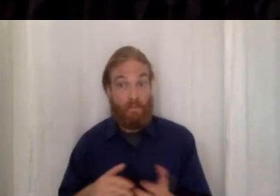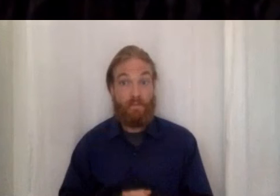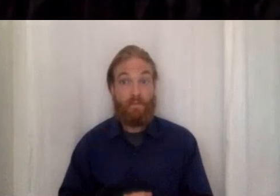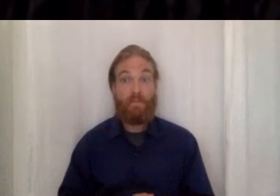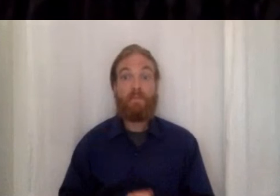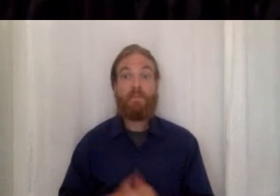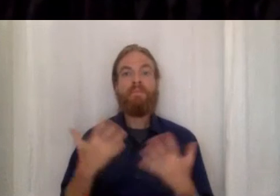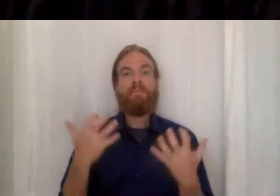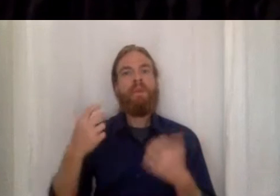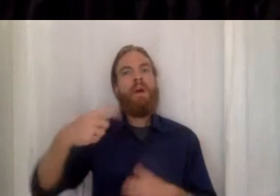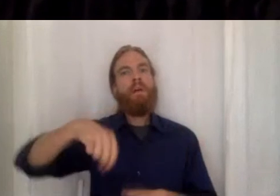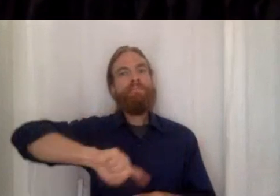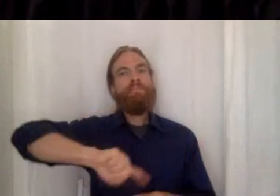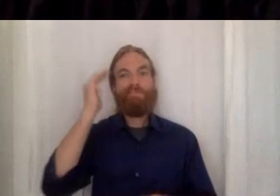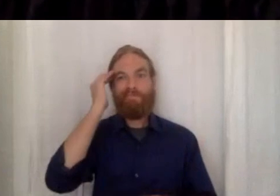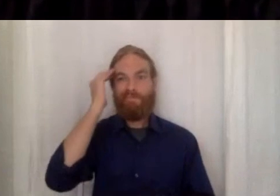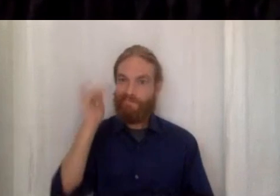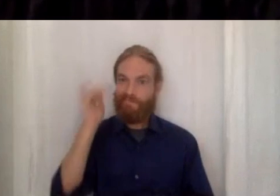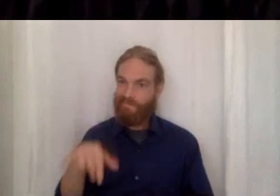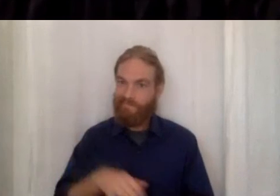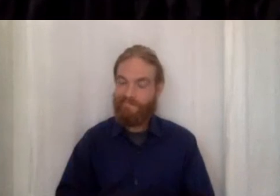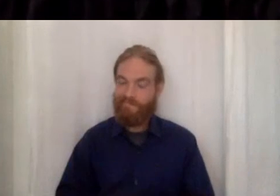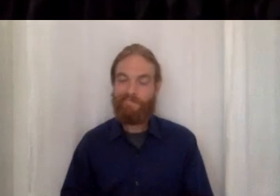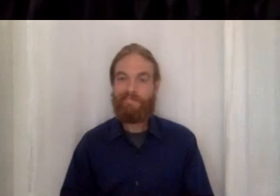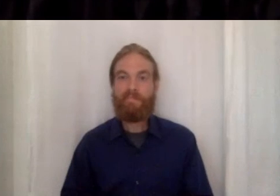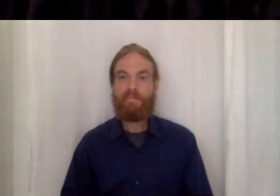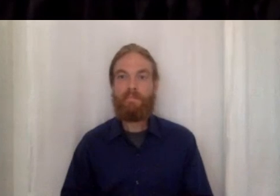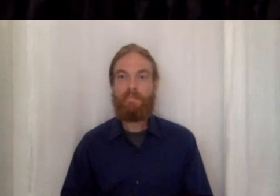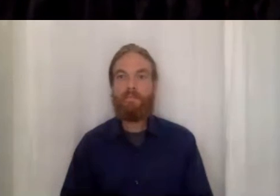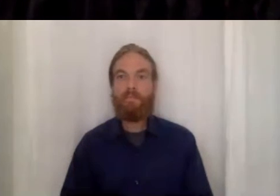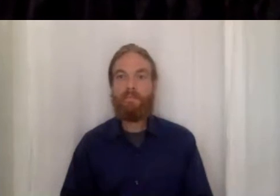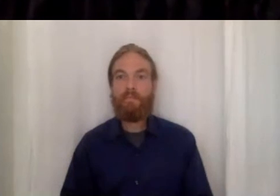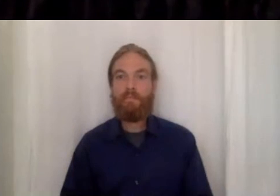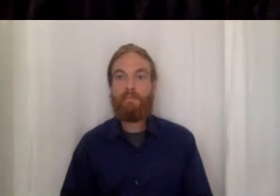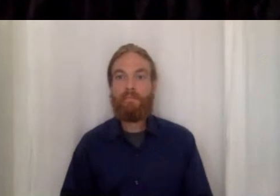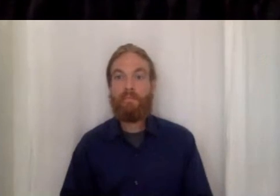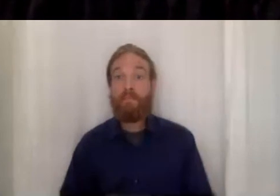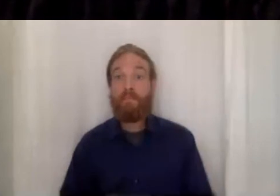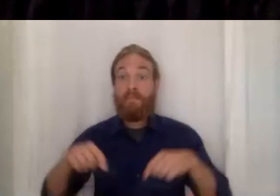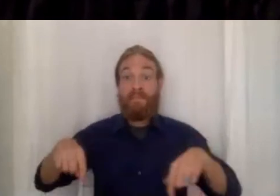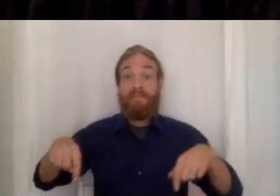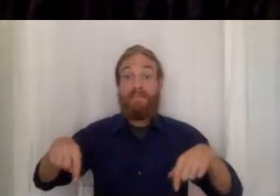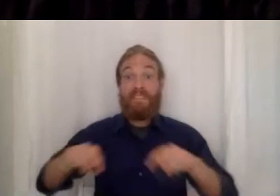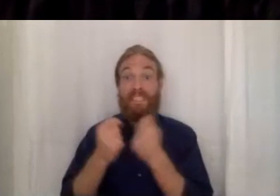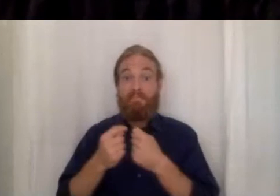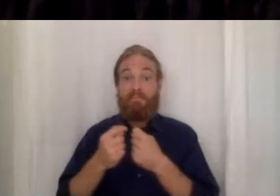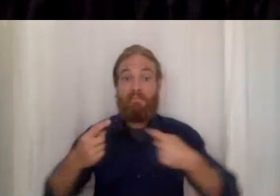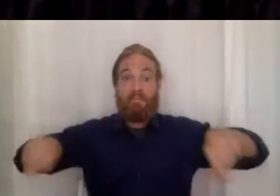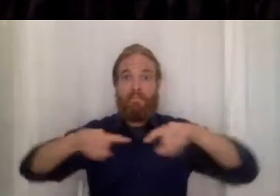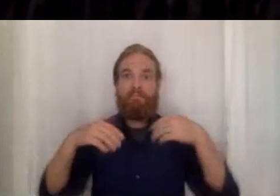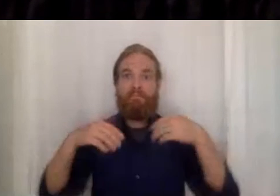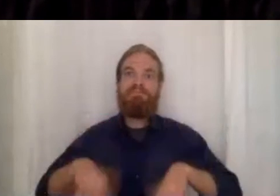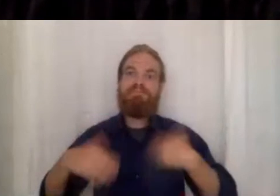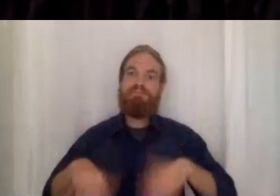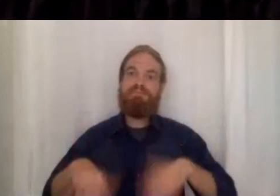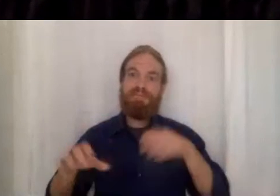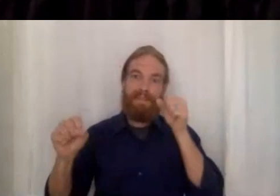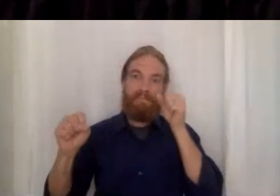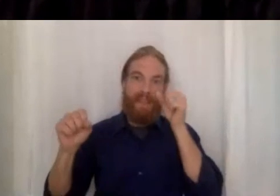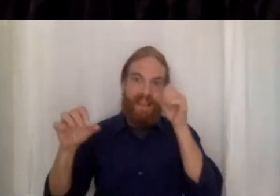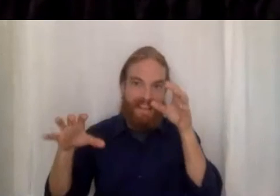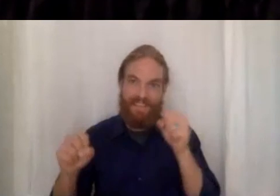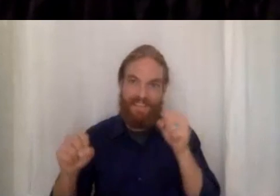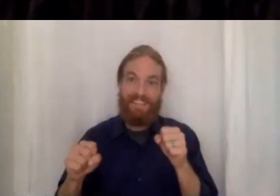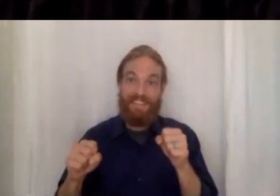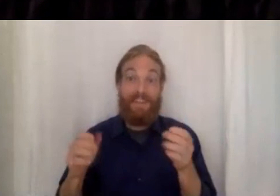this team is amazing. Local public health, they are, you know, being the light.